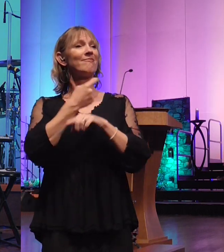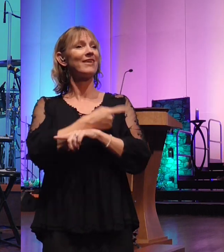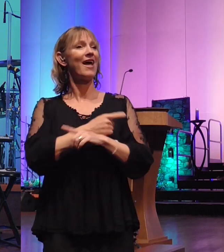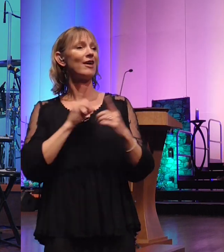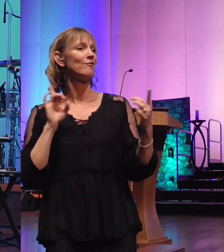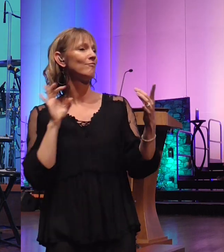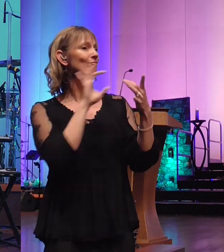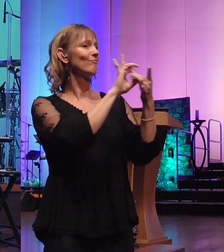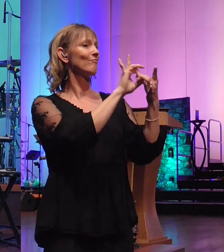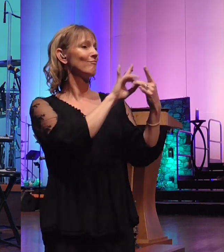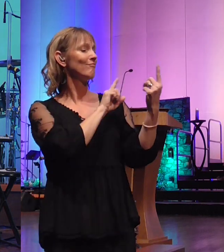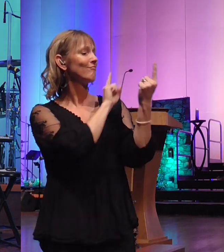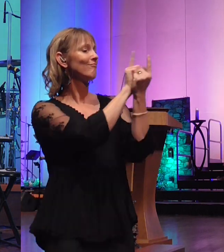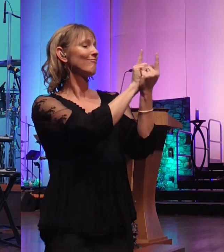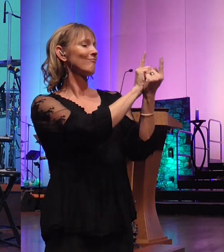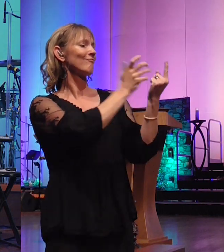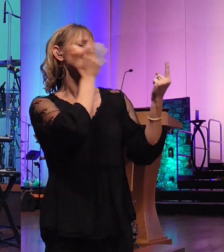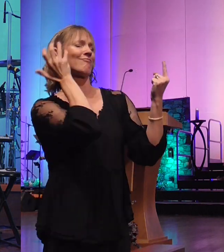home,